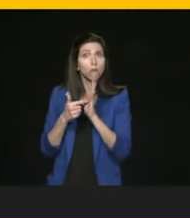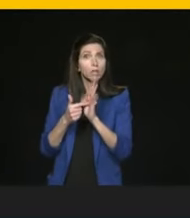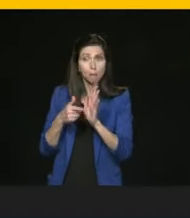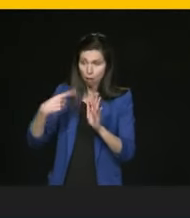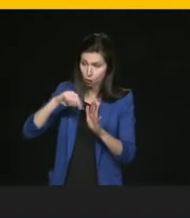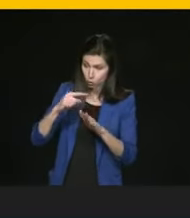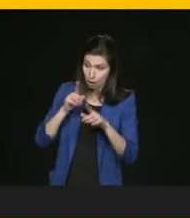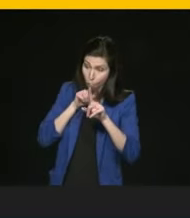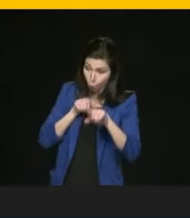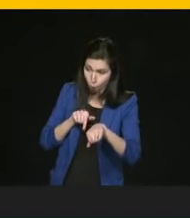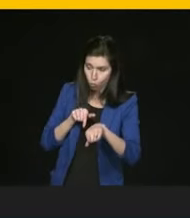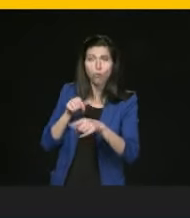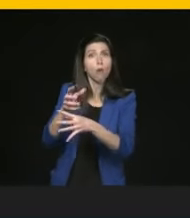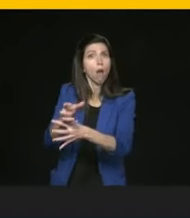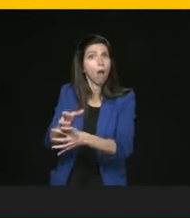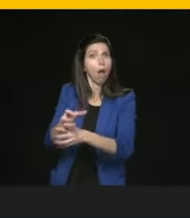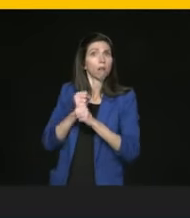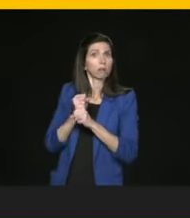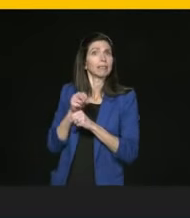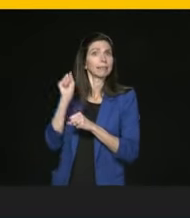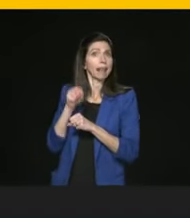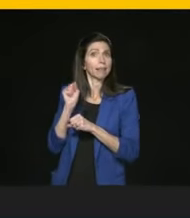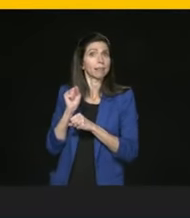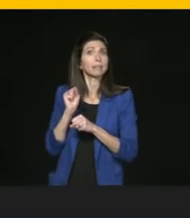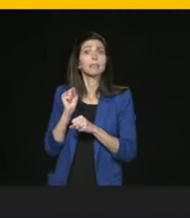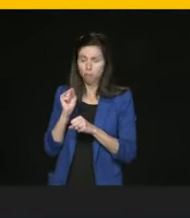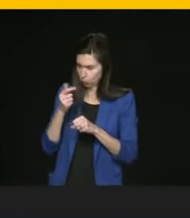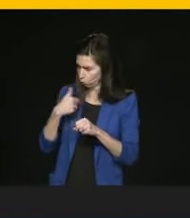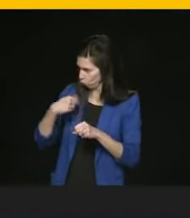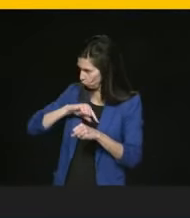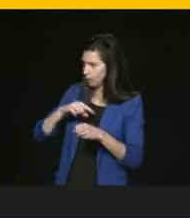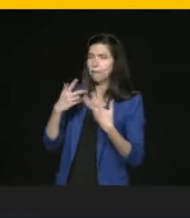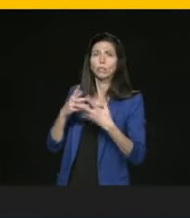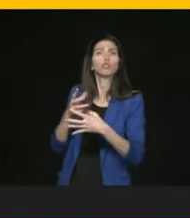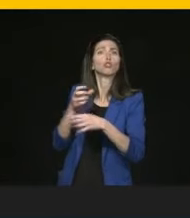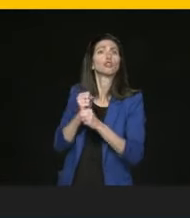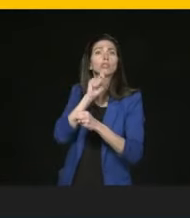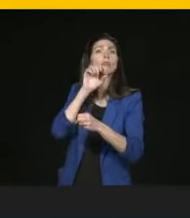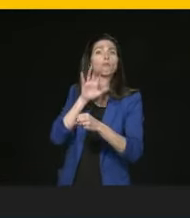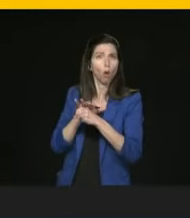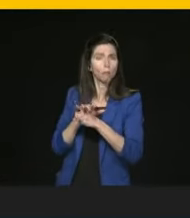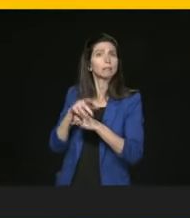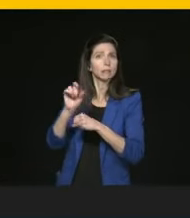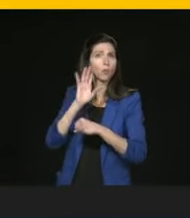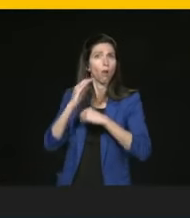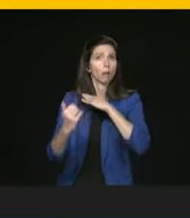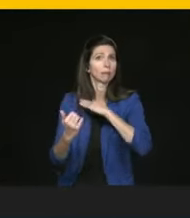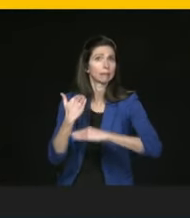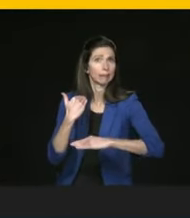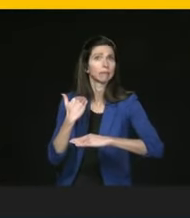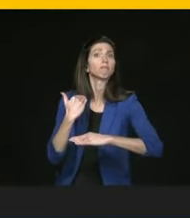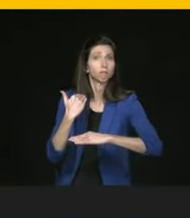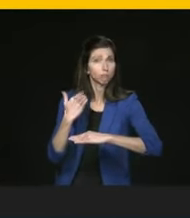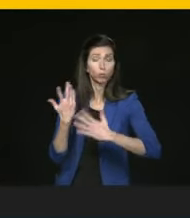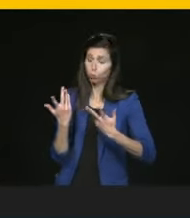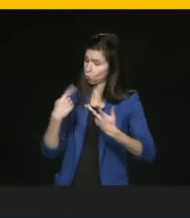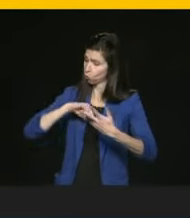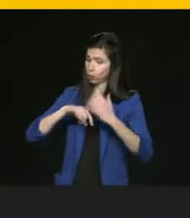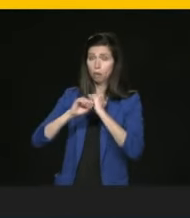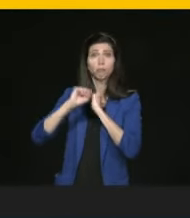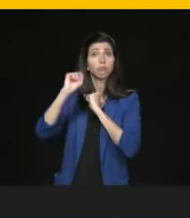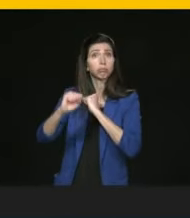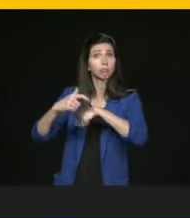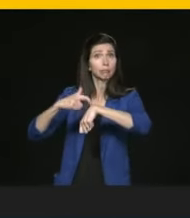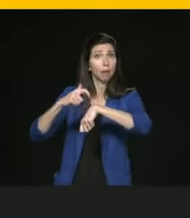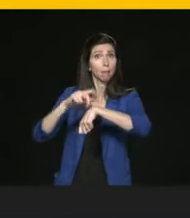been guaranteed. And so we are confident in extending this deal for another 30 days. And of course, we